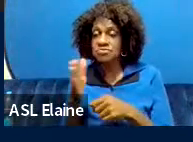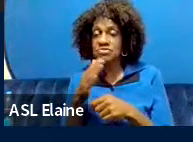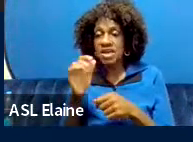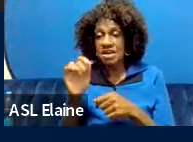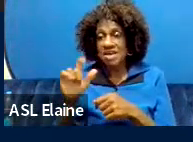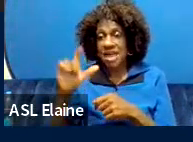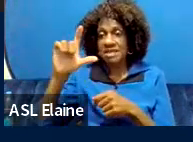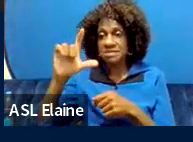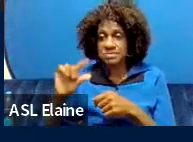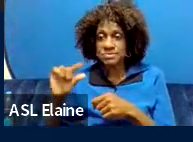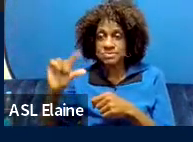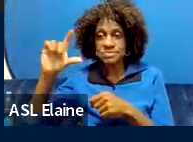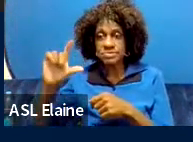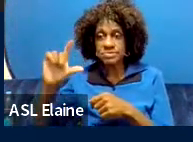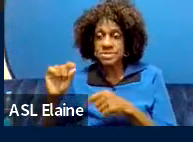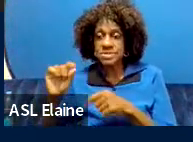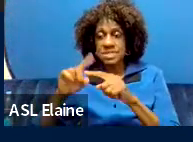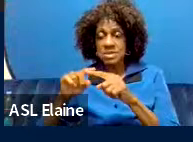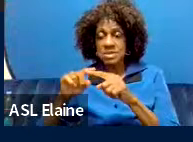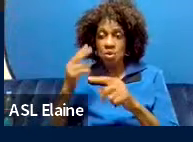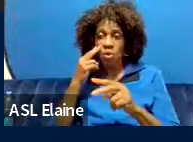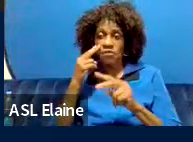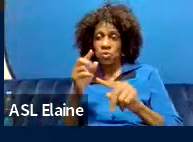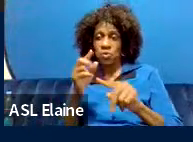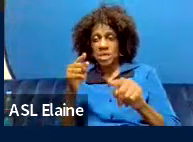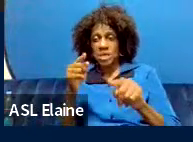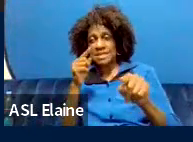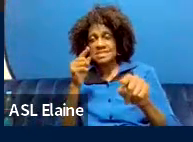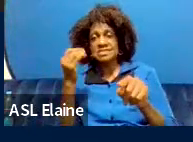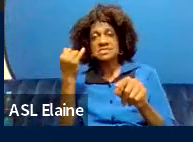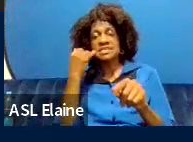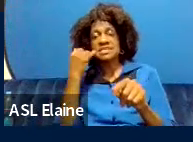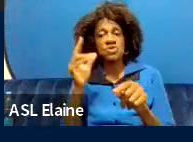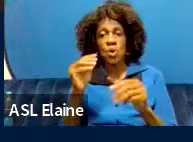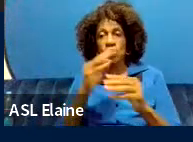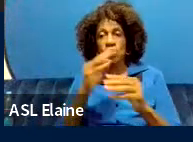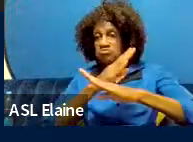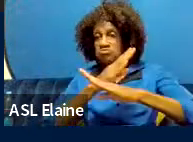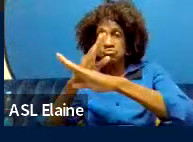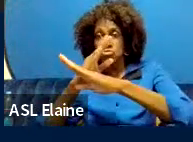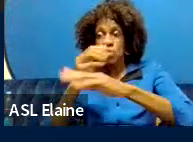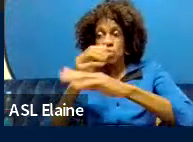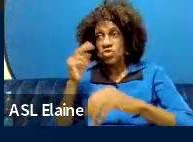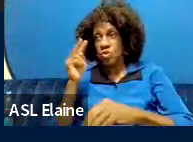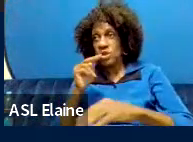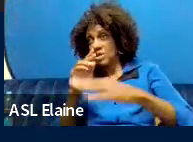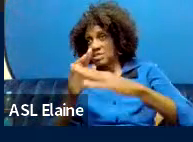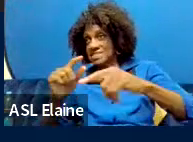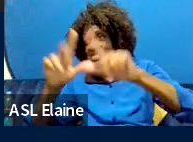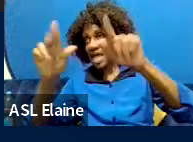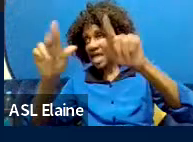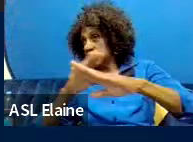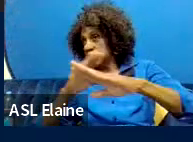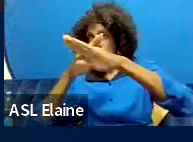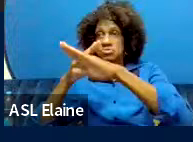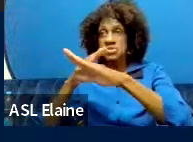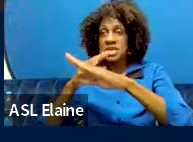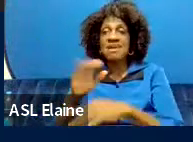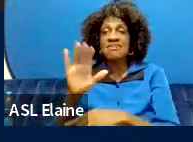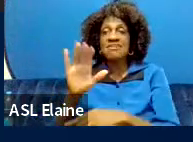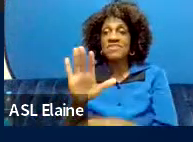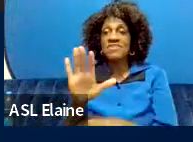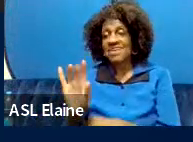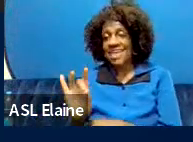heights that it needs to be based on viewing distance. If there is no obstruction between the reader and the sign, then it is a 5/8